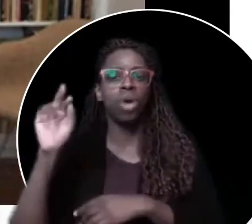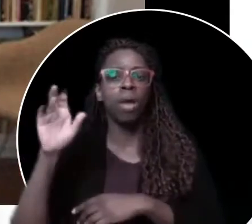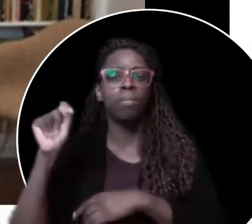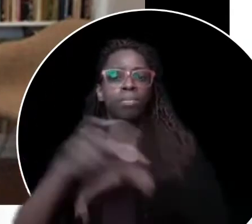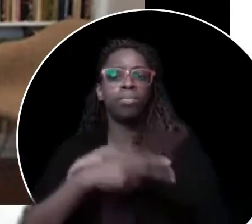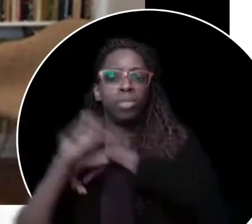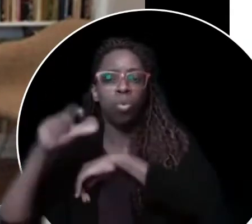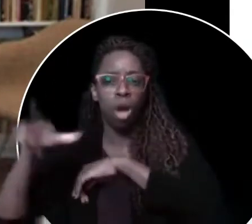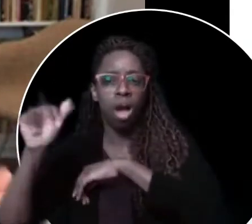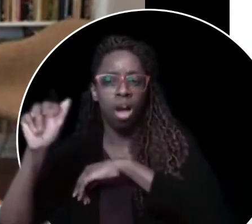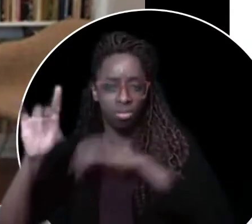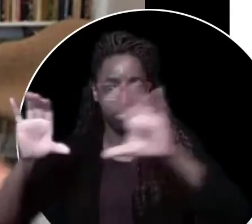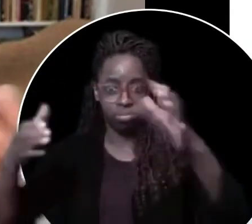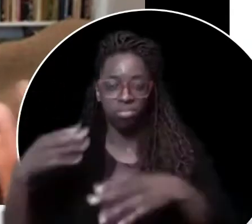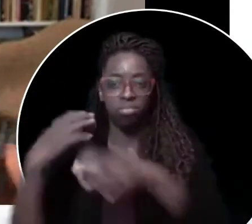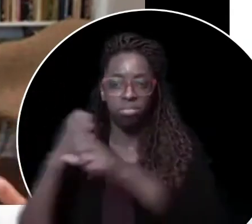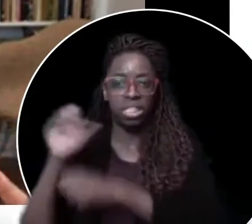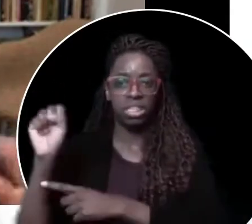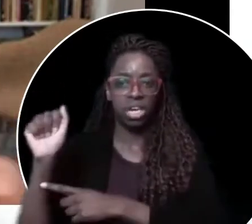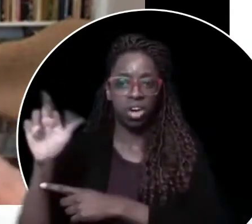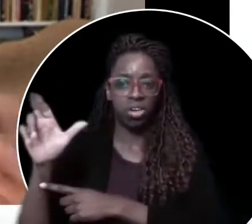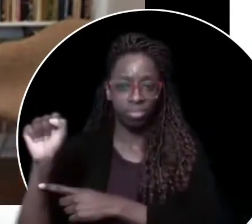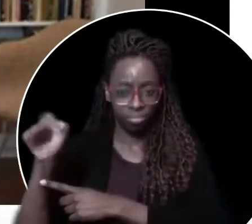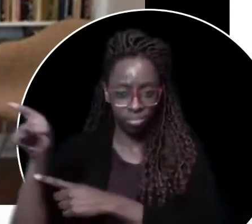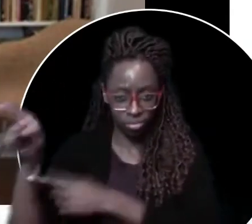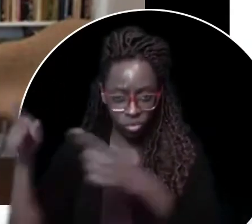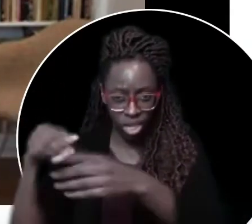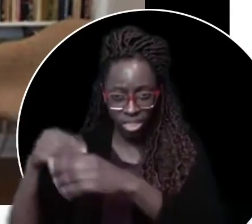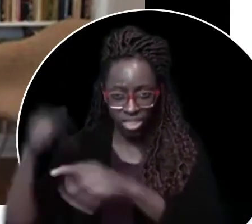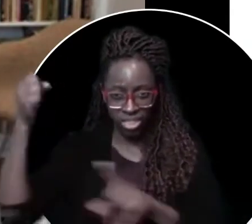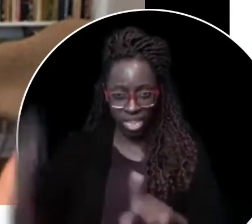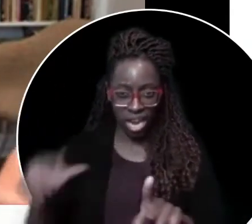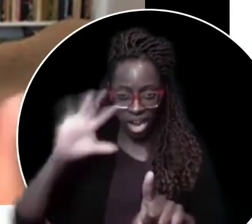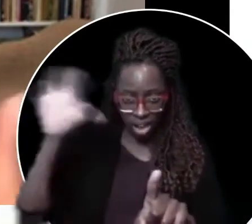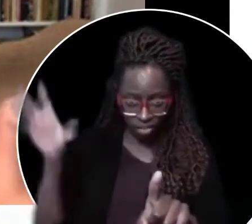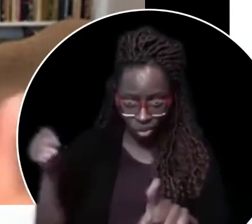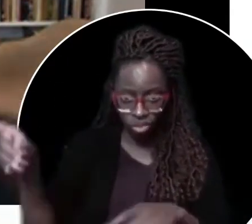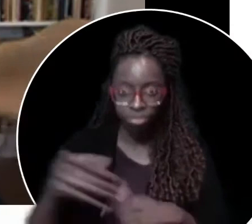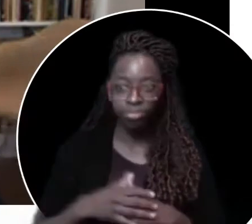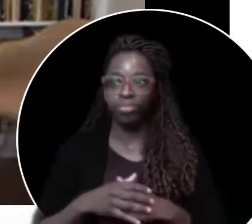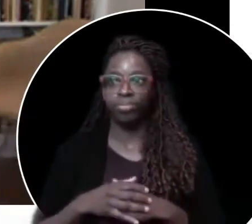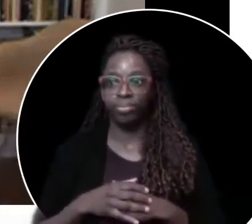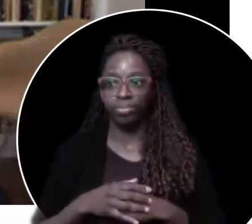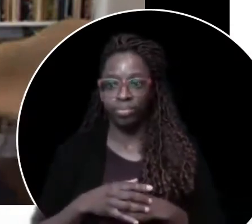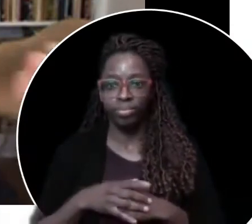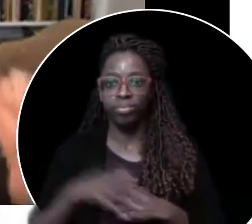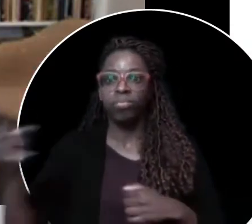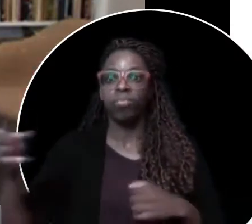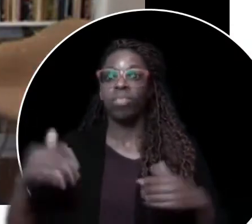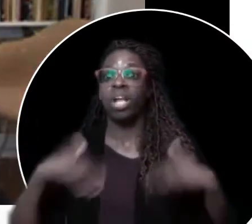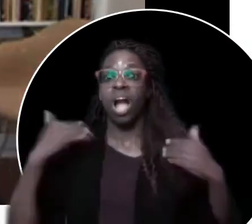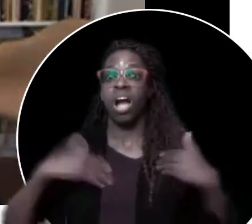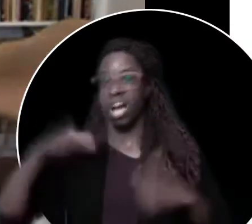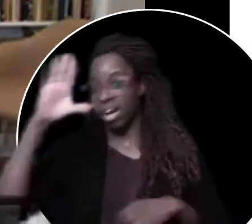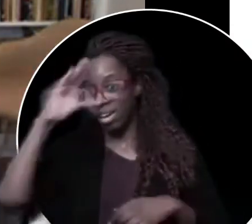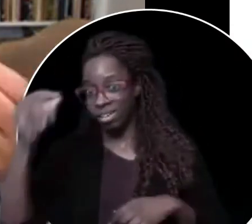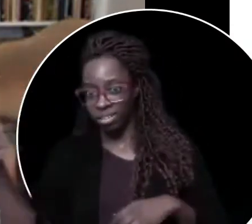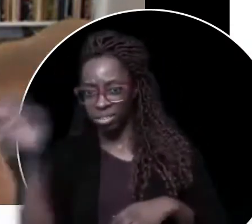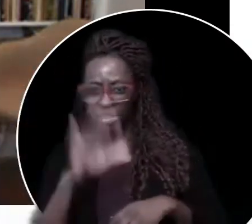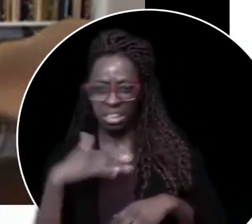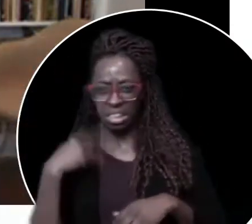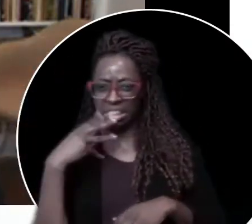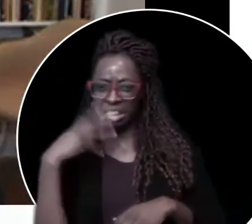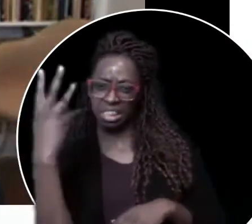A young boy, 16-year-old, by the name of Nathan Julius, who had Down syndrome, was killed by the police